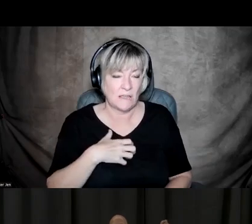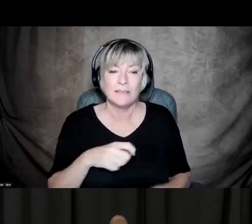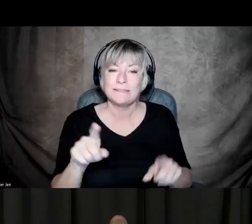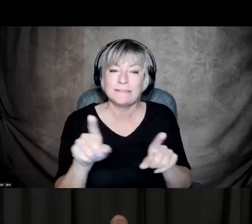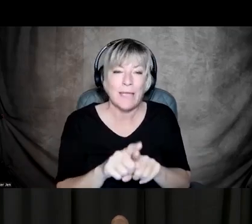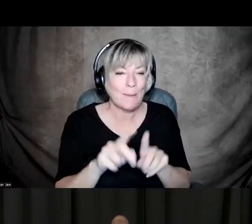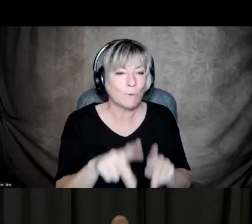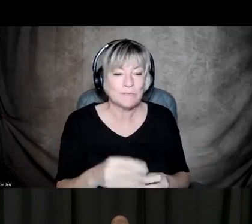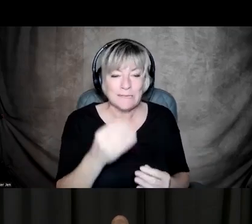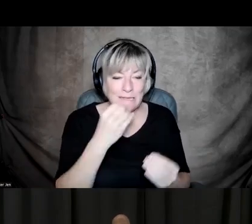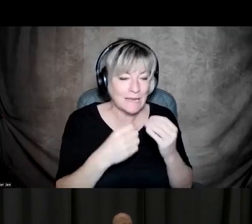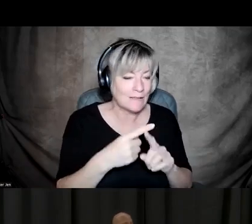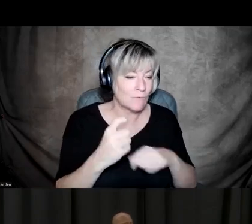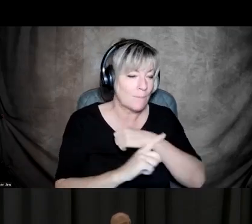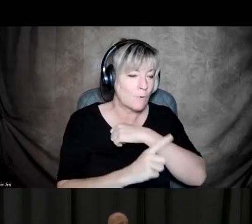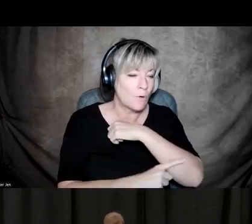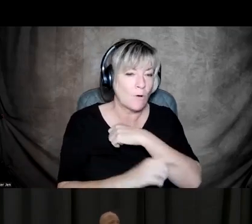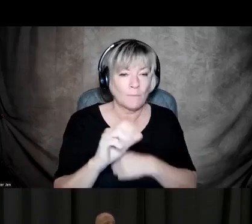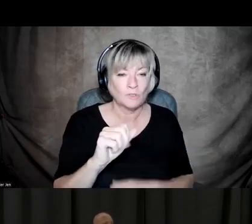person eating out of garbage cans.